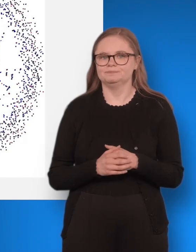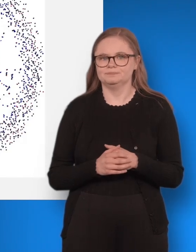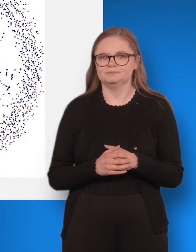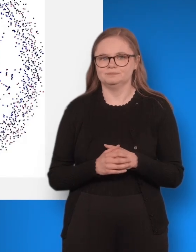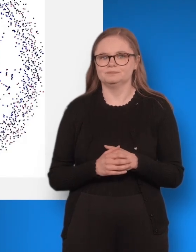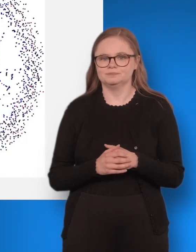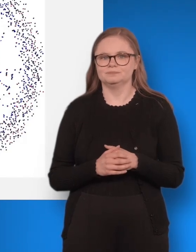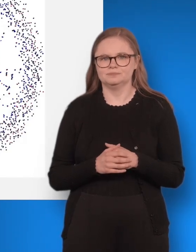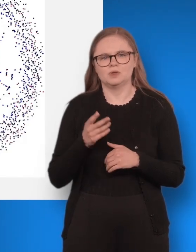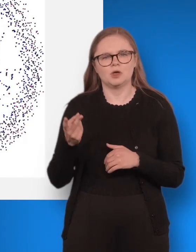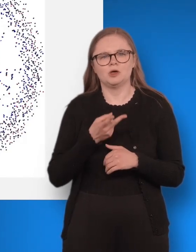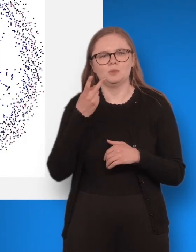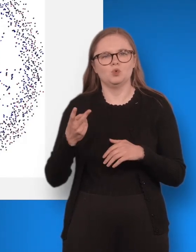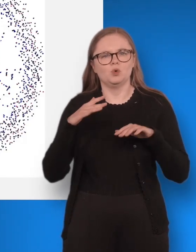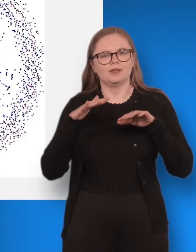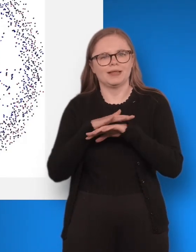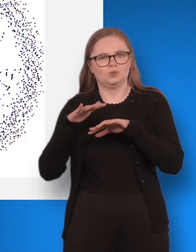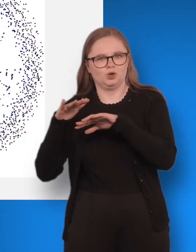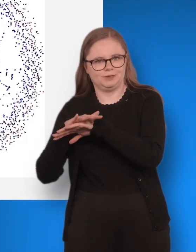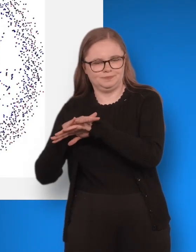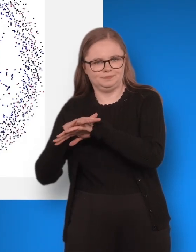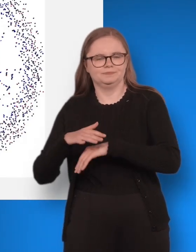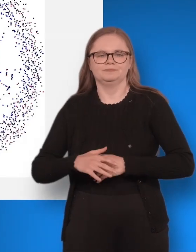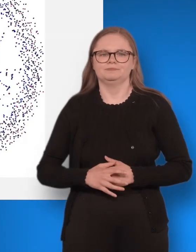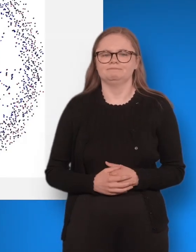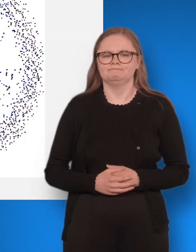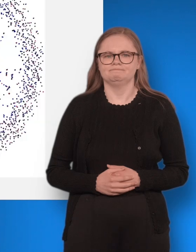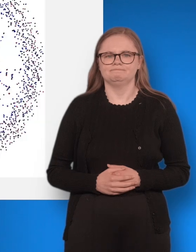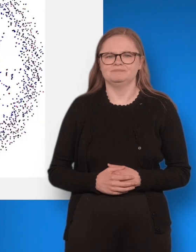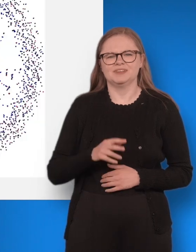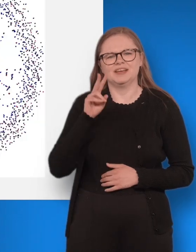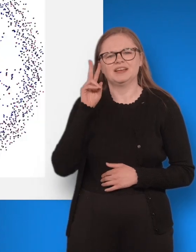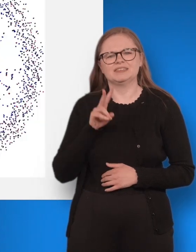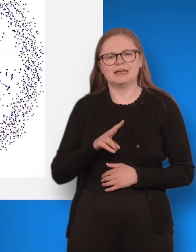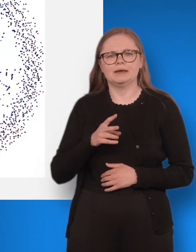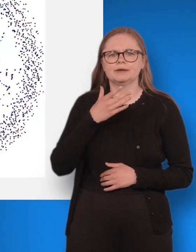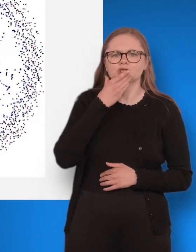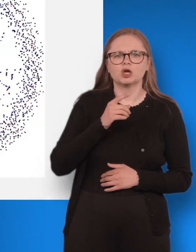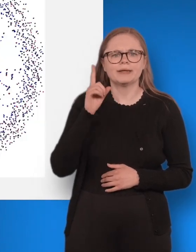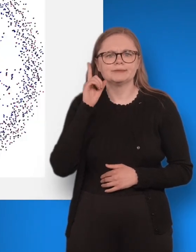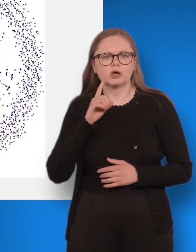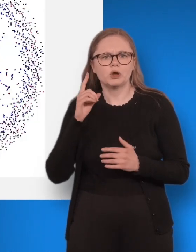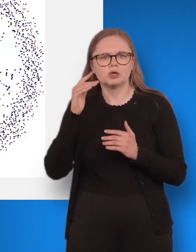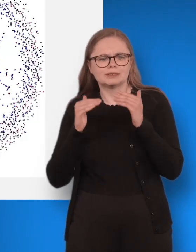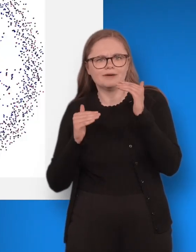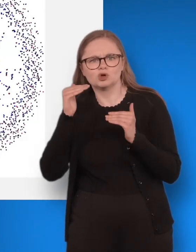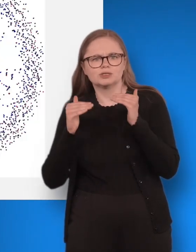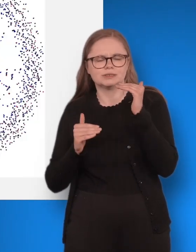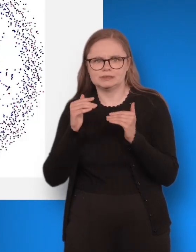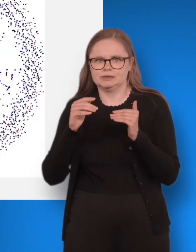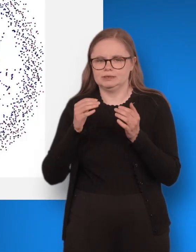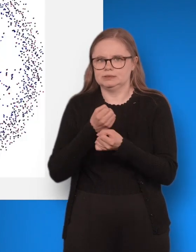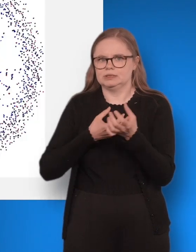both of these networks, the issue of gender diversity in STEM is very